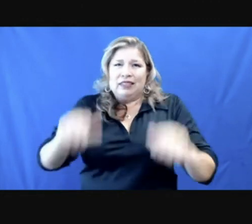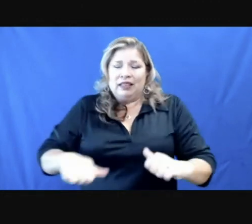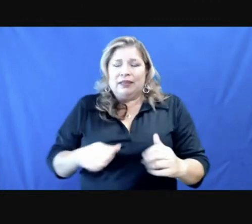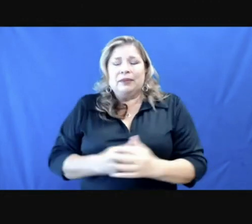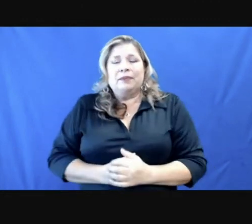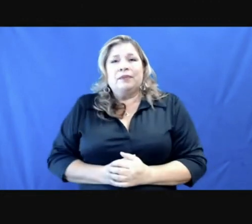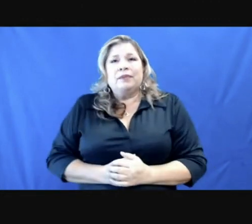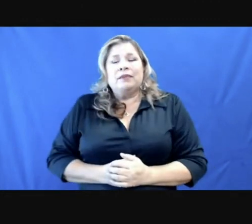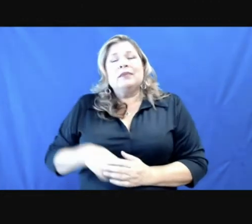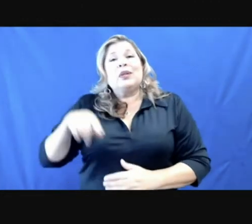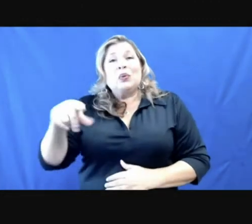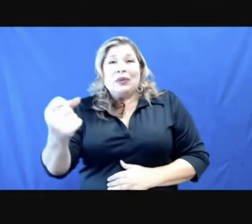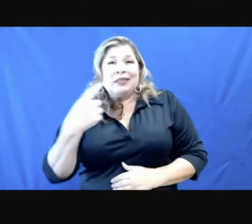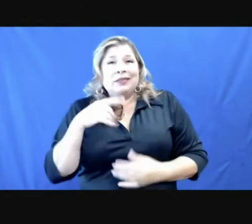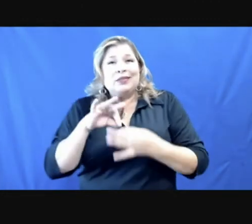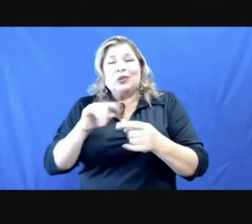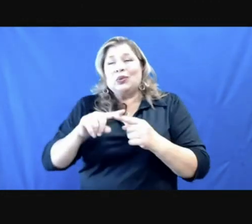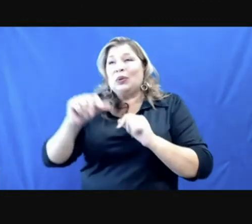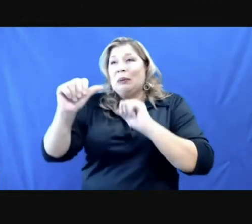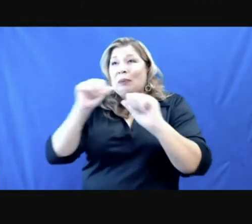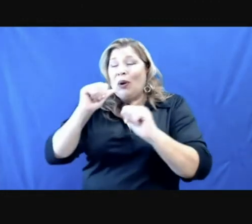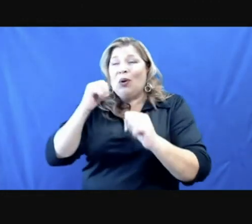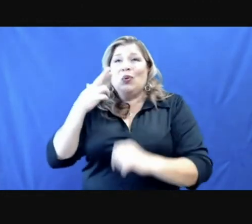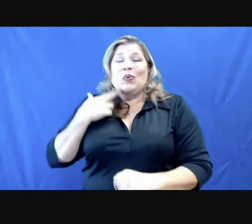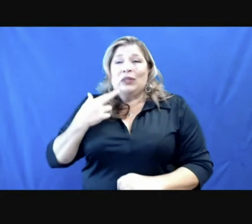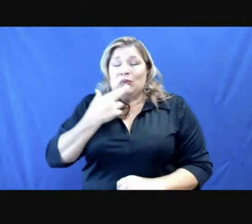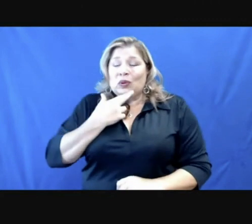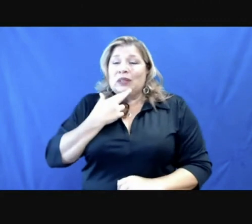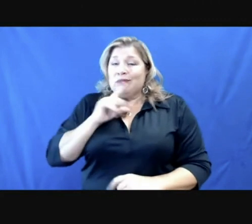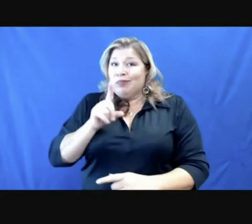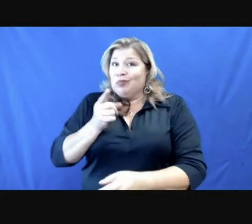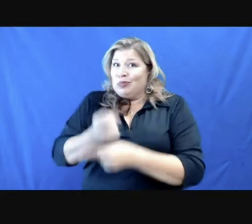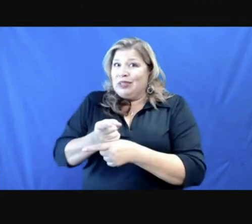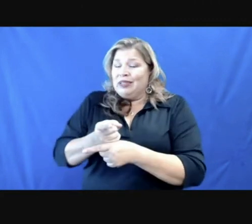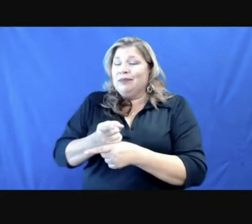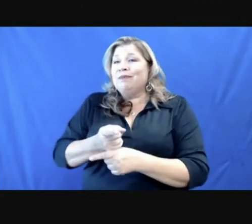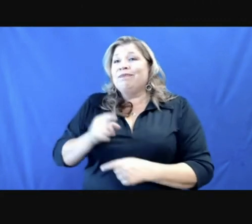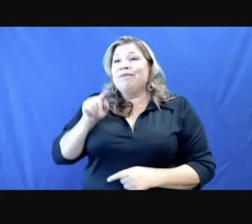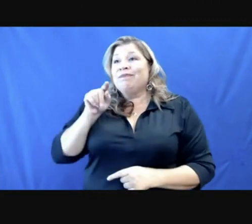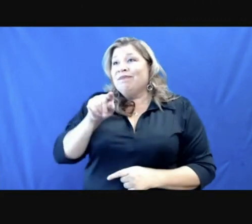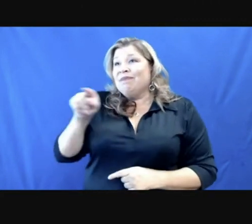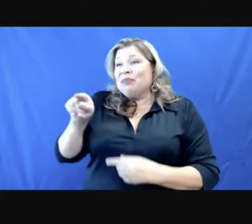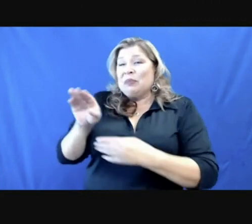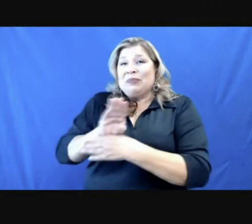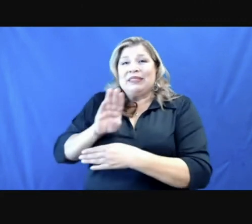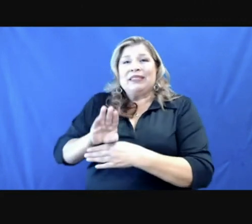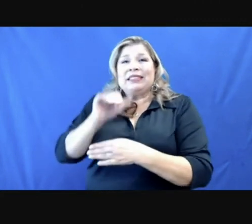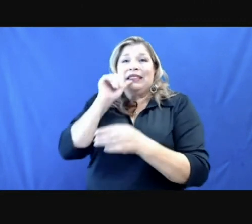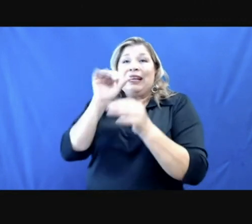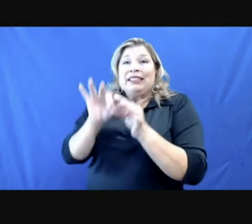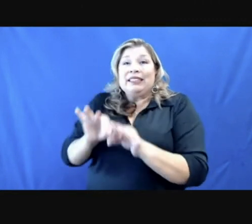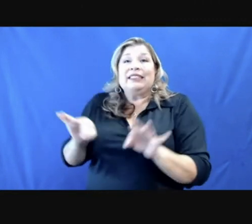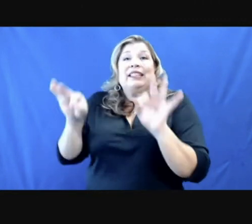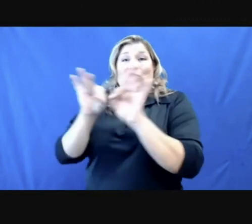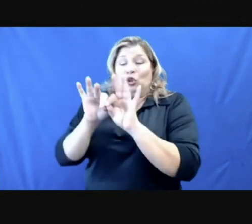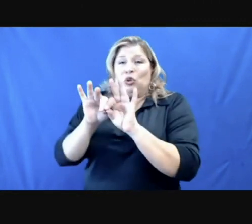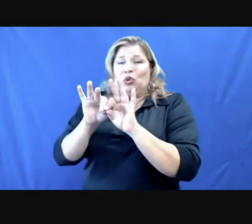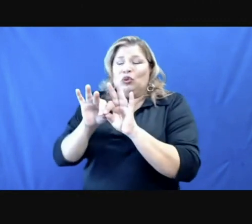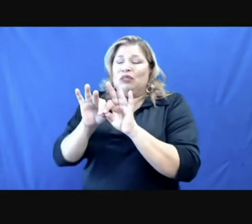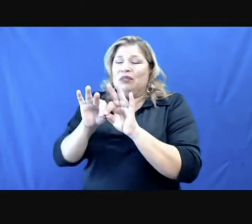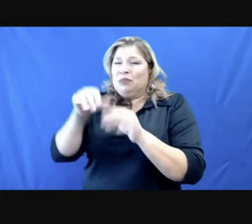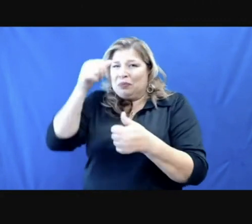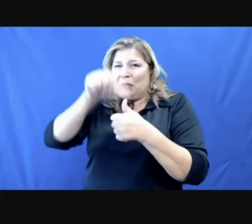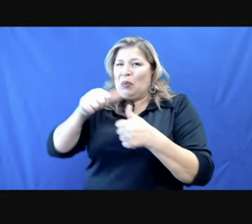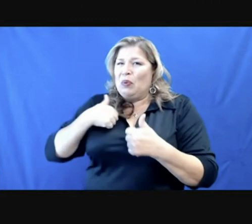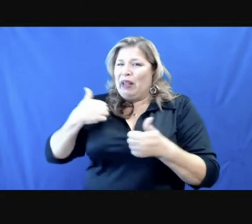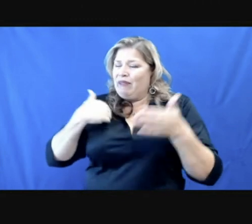businesses that you asked, yes, the impact is that those non-essential business sectors, we have a list on the